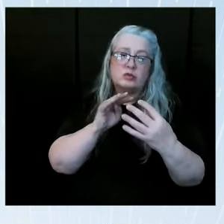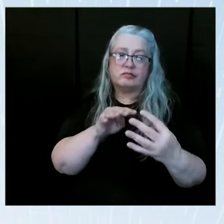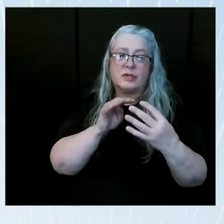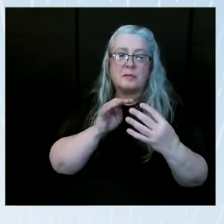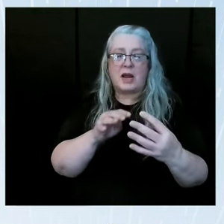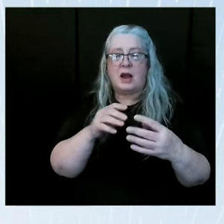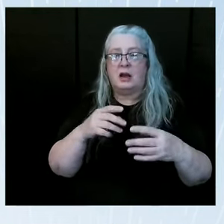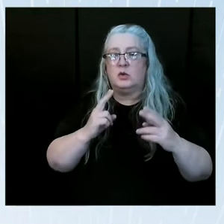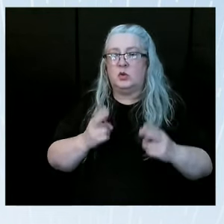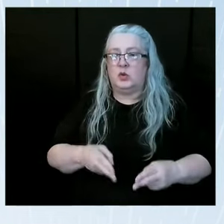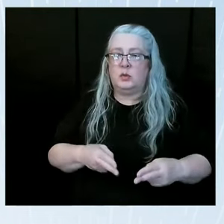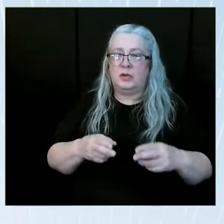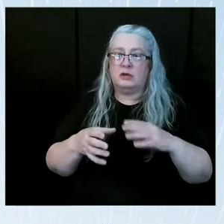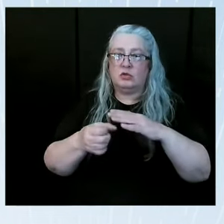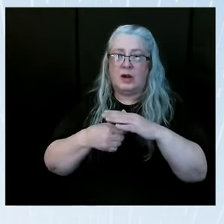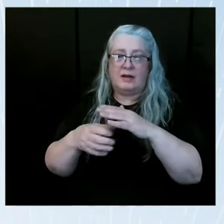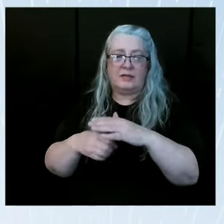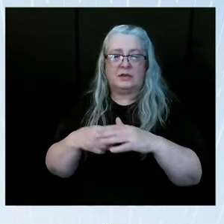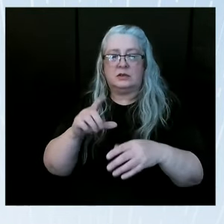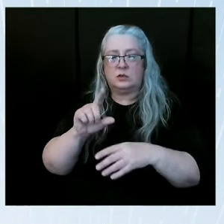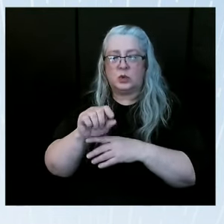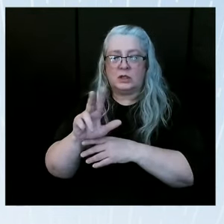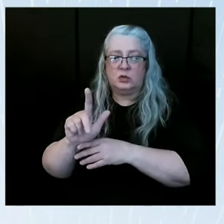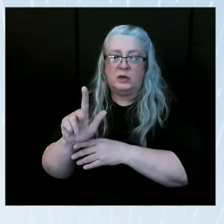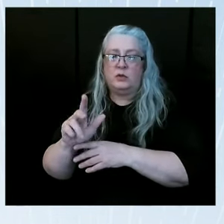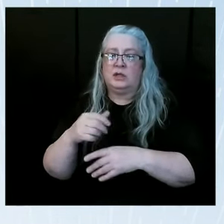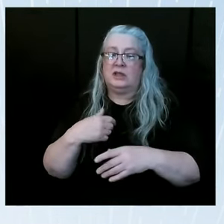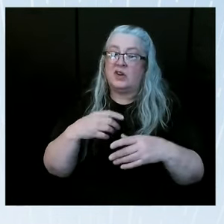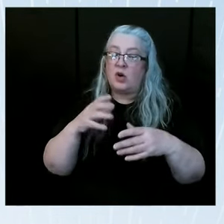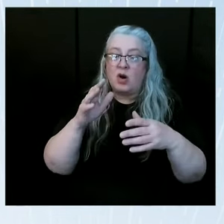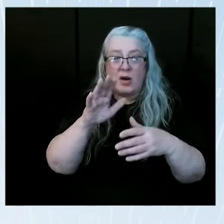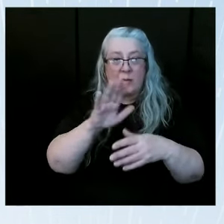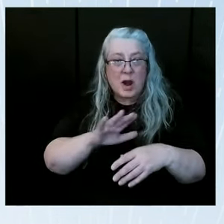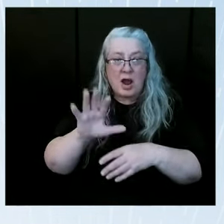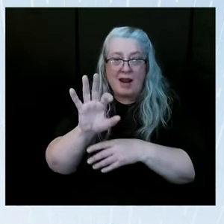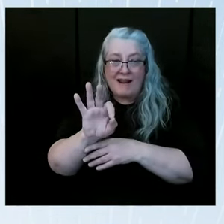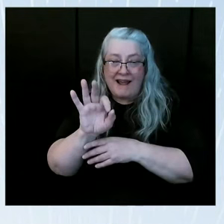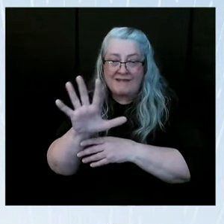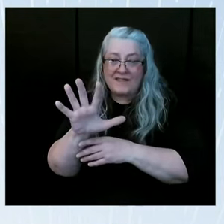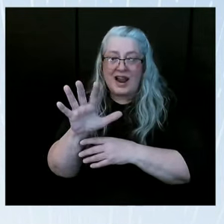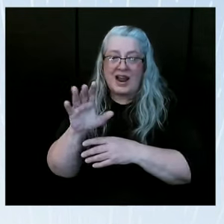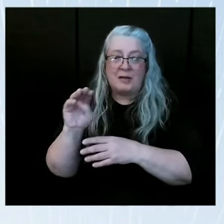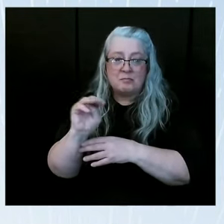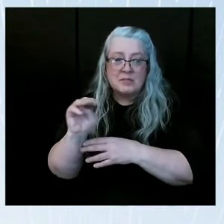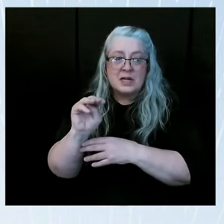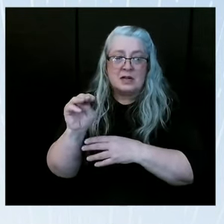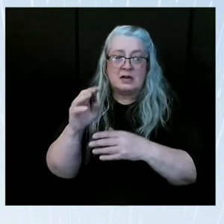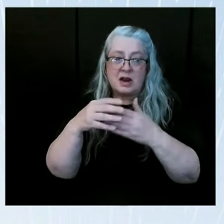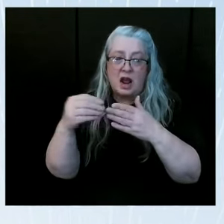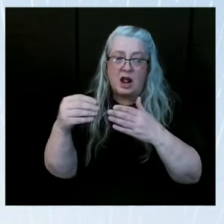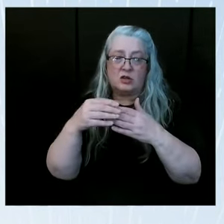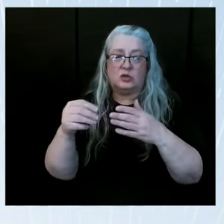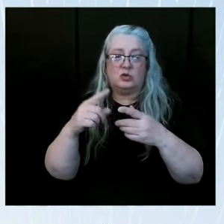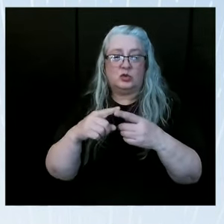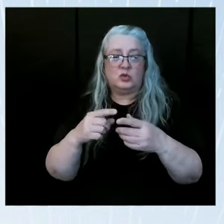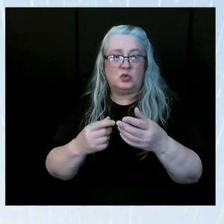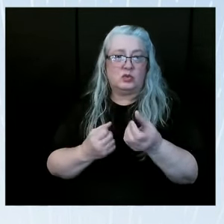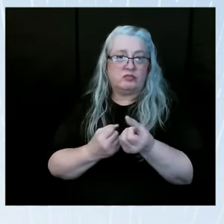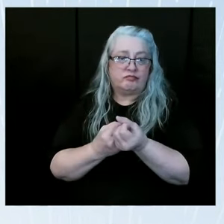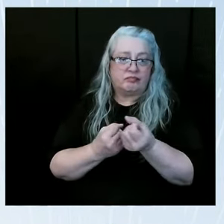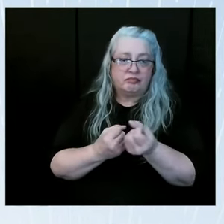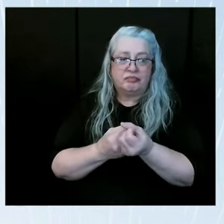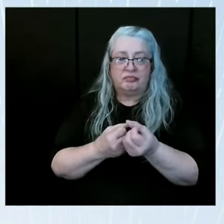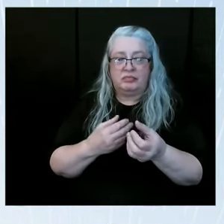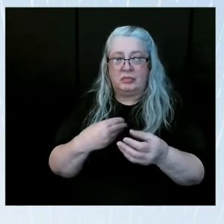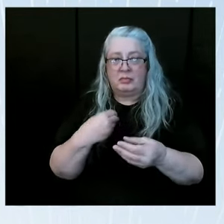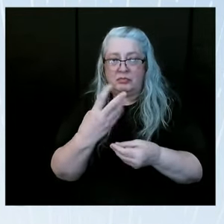to combat human trafficking and support victim and survivor services across the country. The Department of Justice